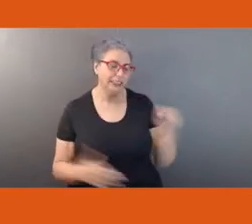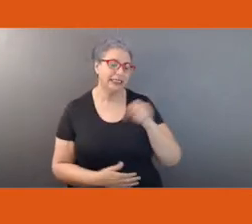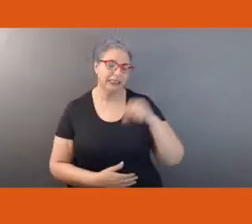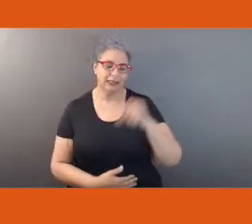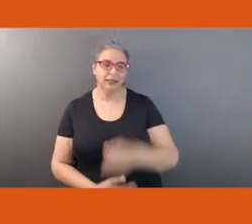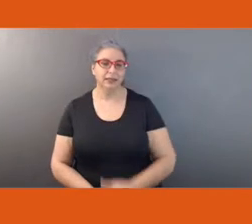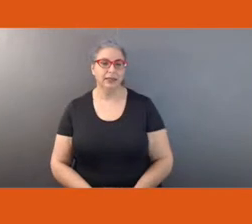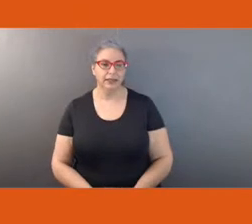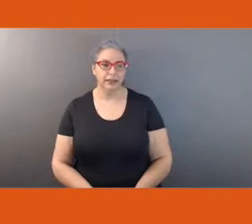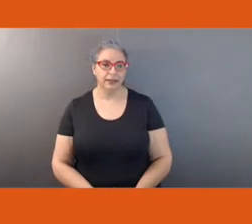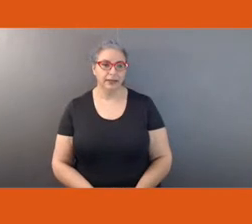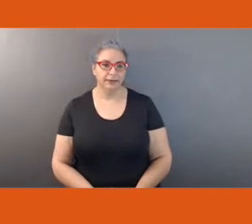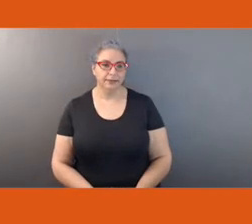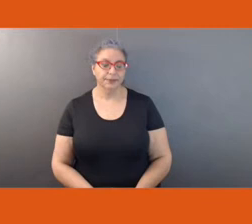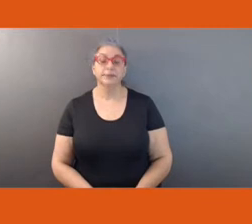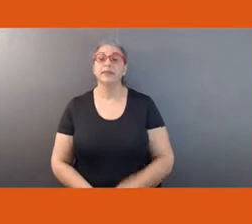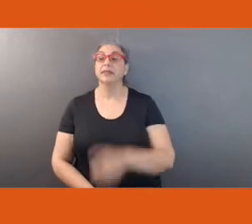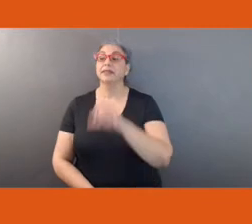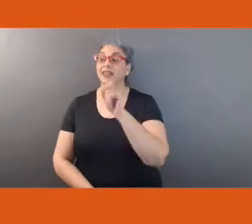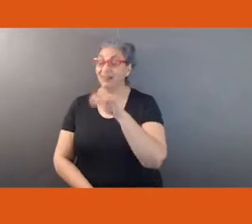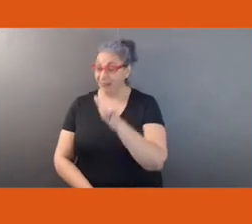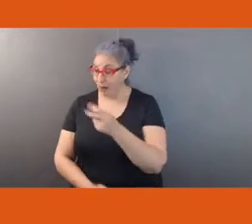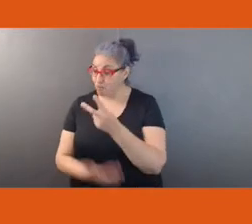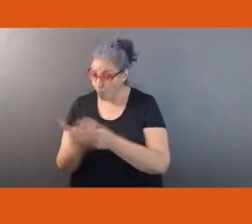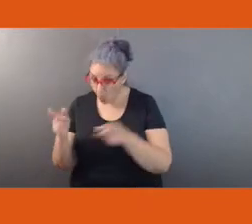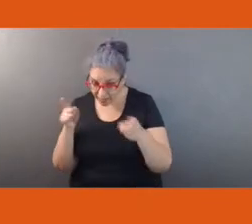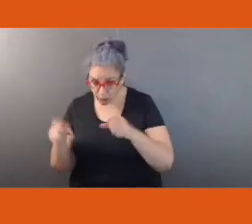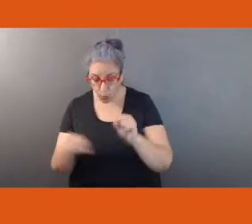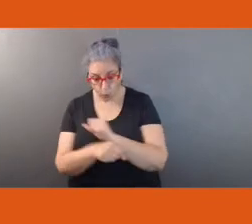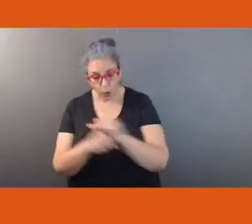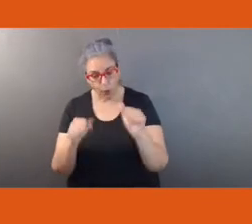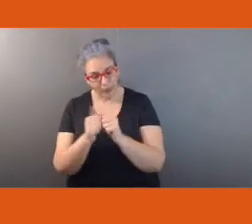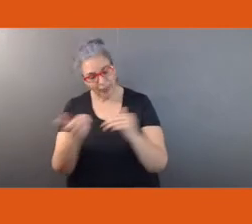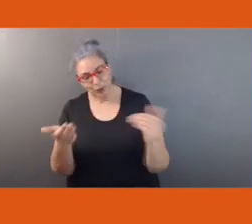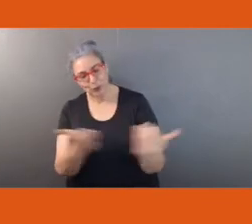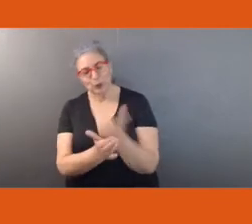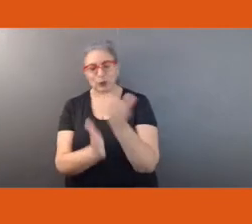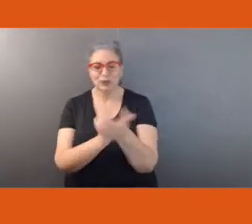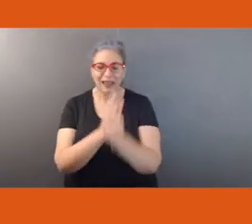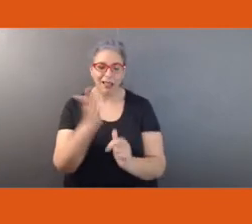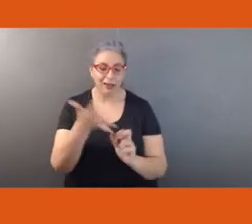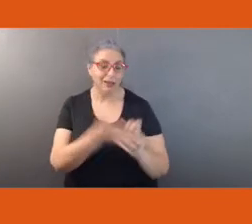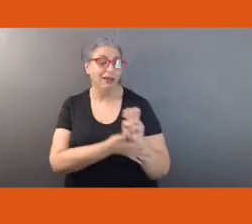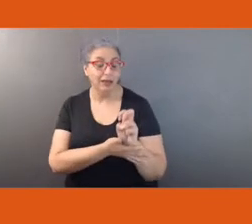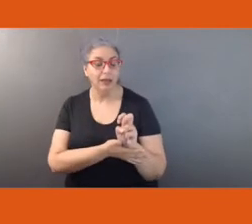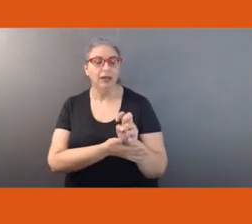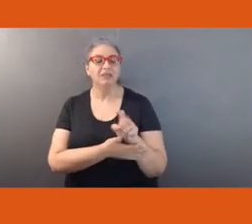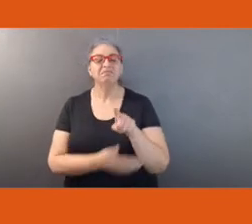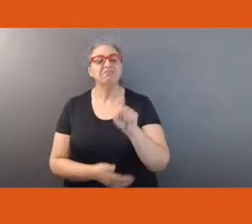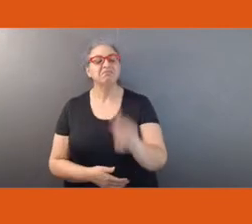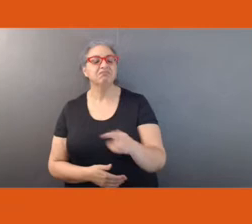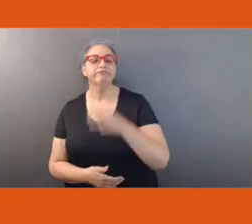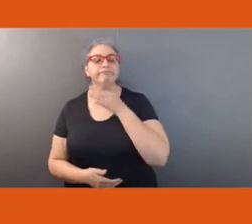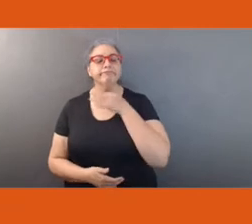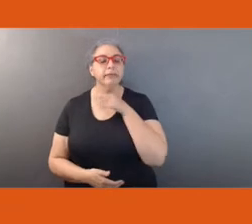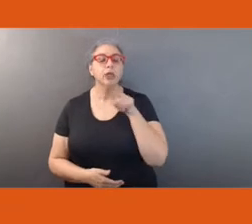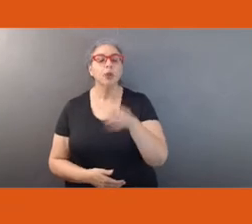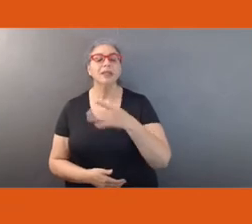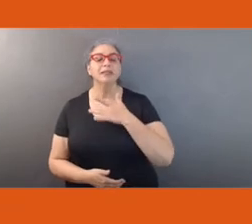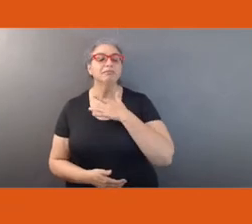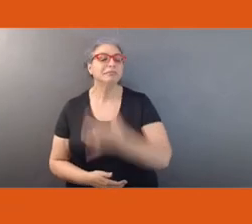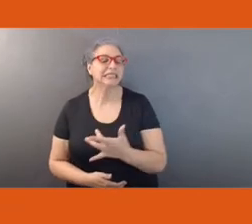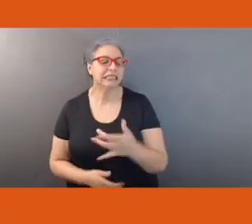diversity. You both work with up and coming talent, I assume. Do you tend to,